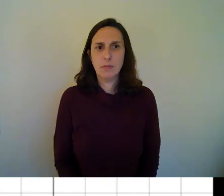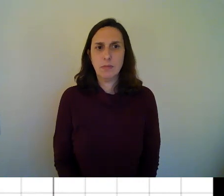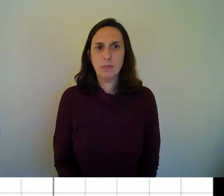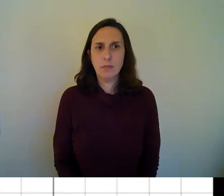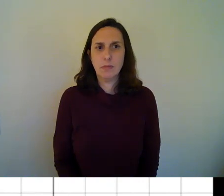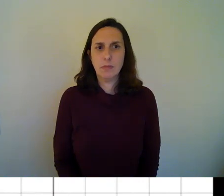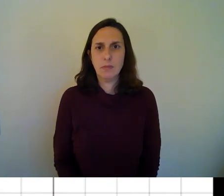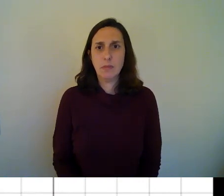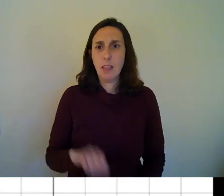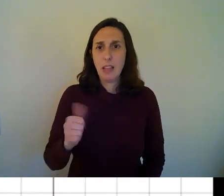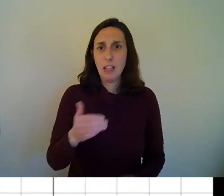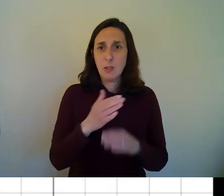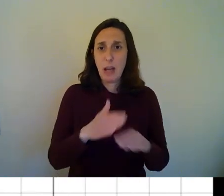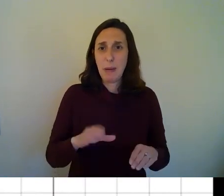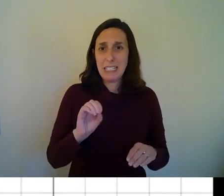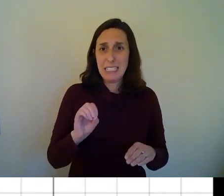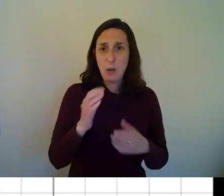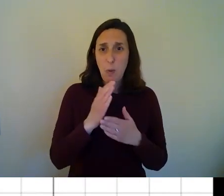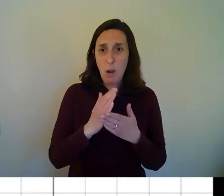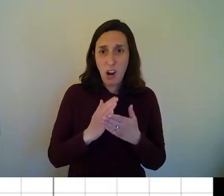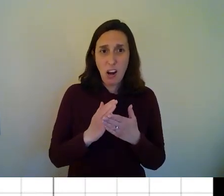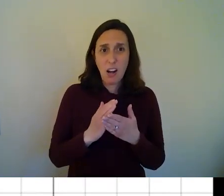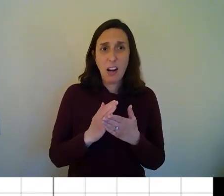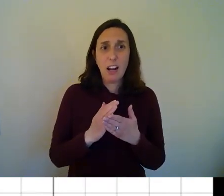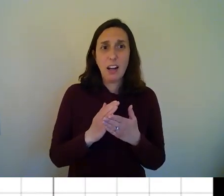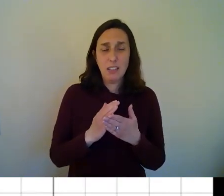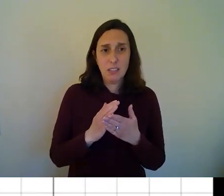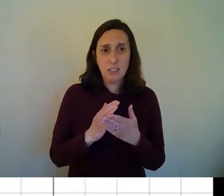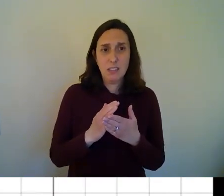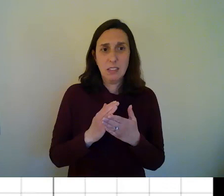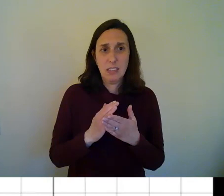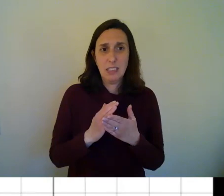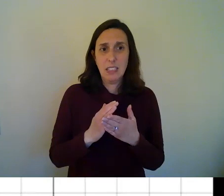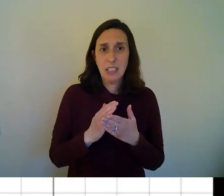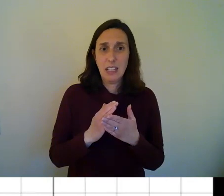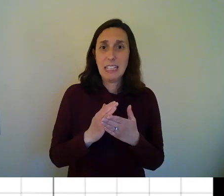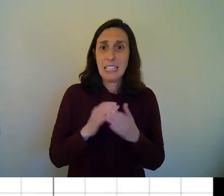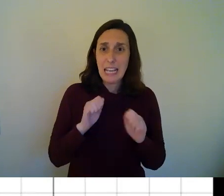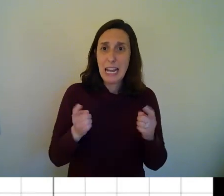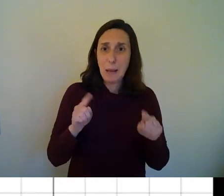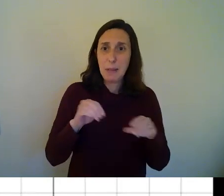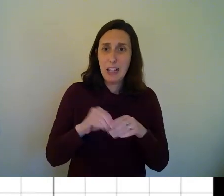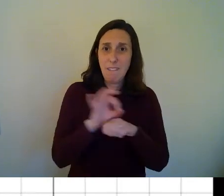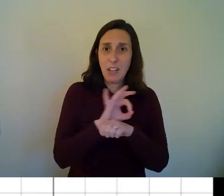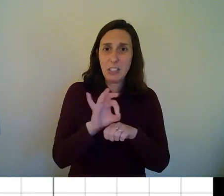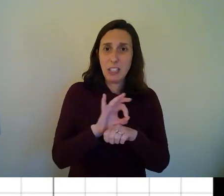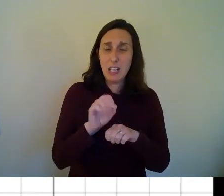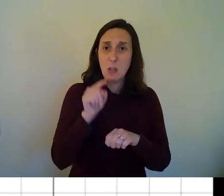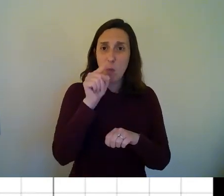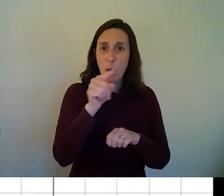divide by 0 portion does exist within the function. In fact, there's a point right